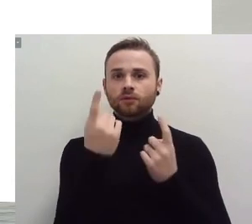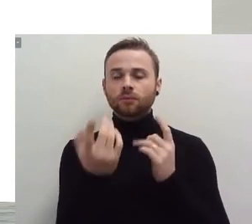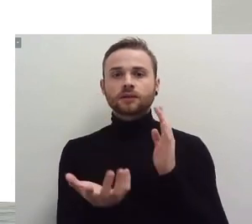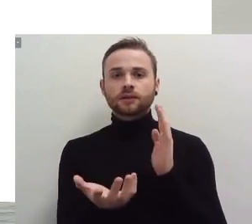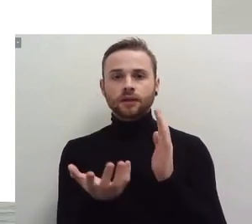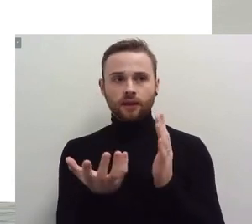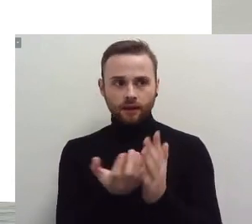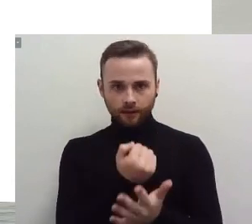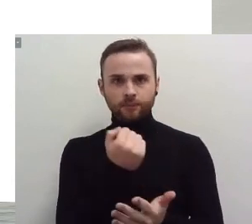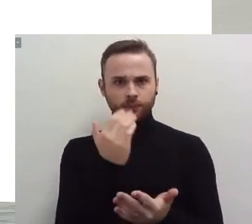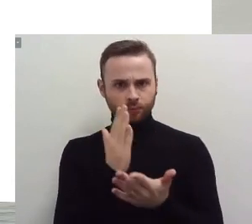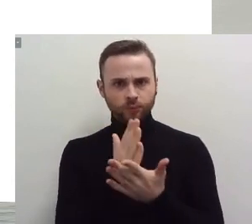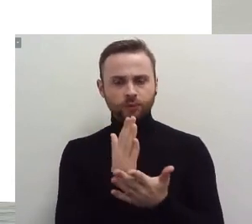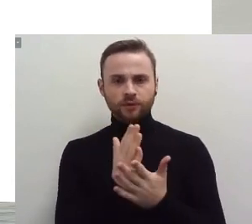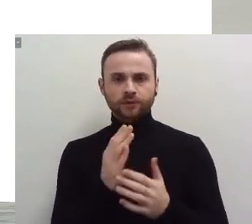different